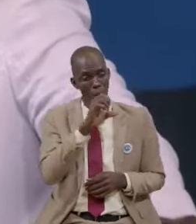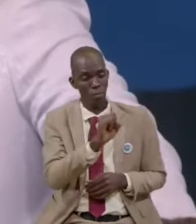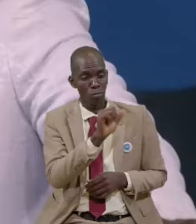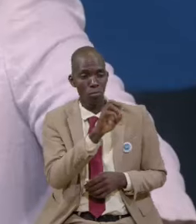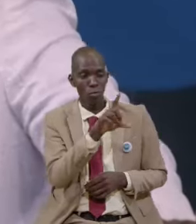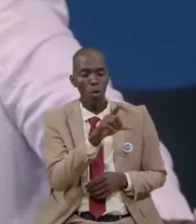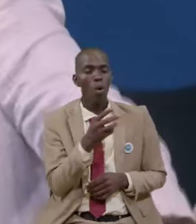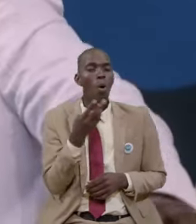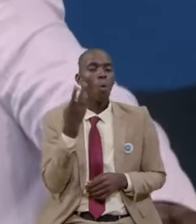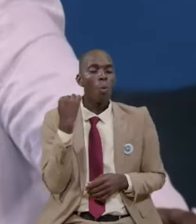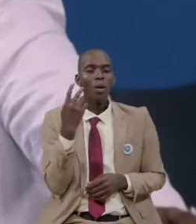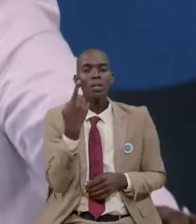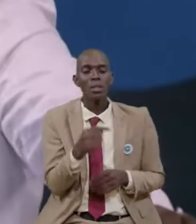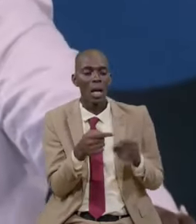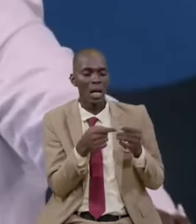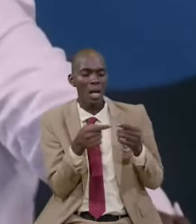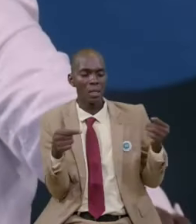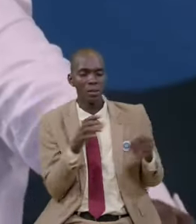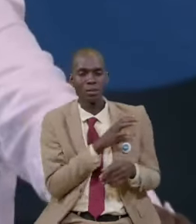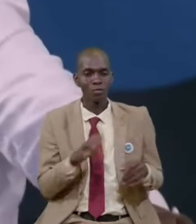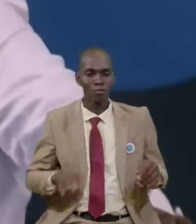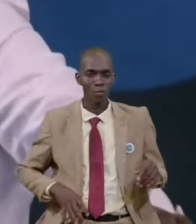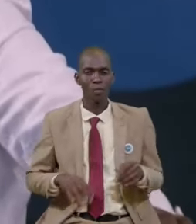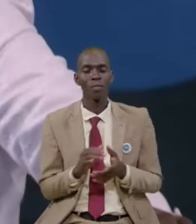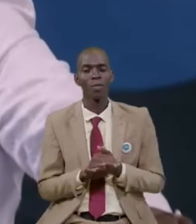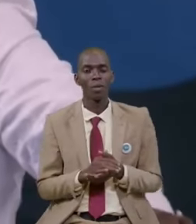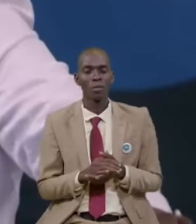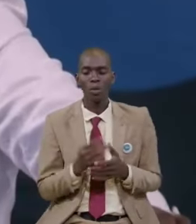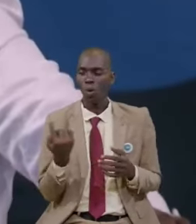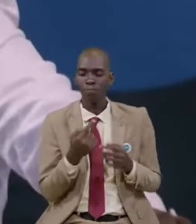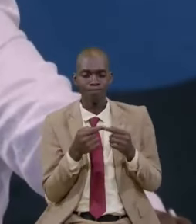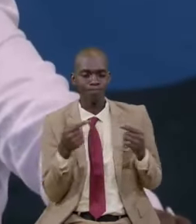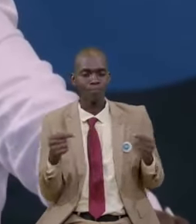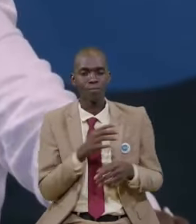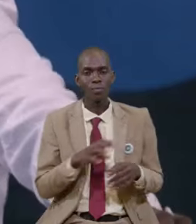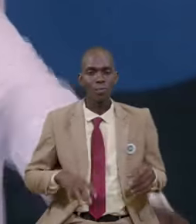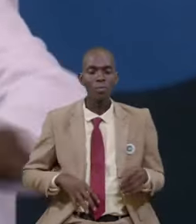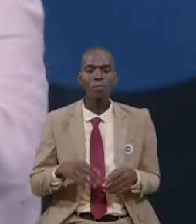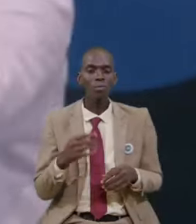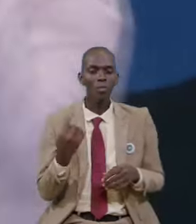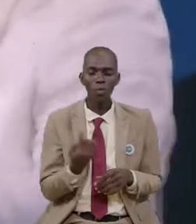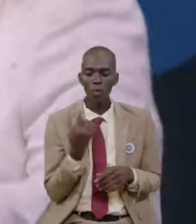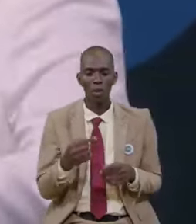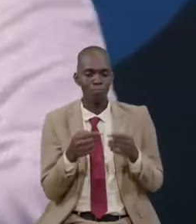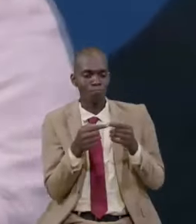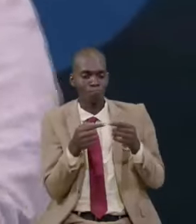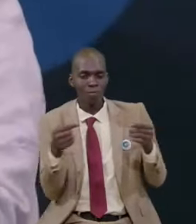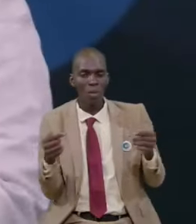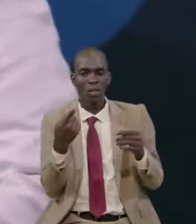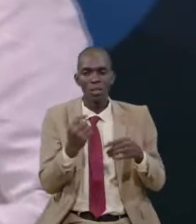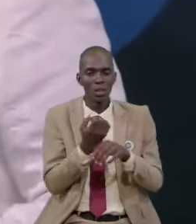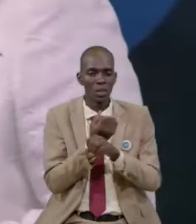was opposed to Christ. He was anti the salvation in Christ. He was